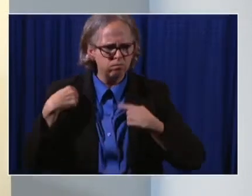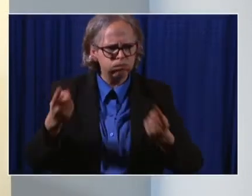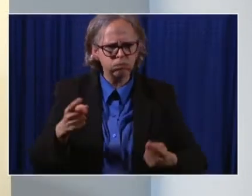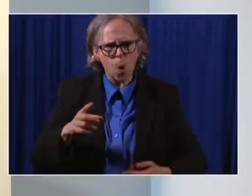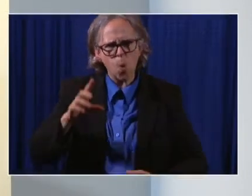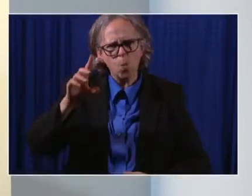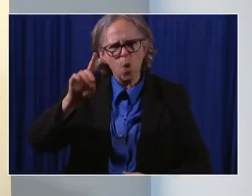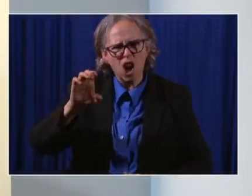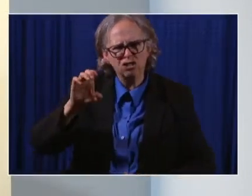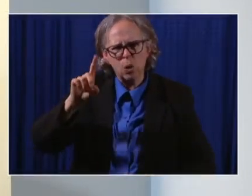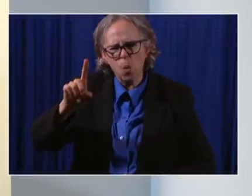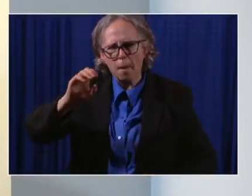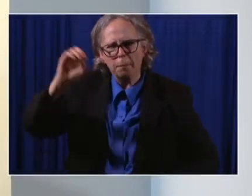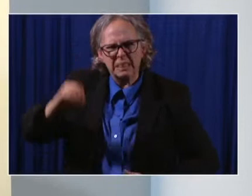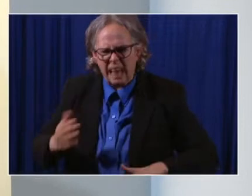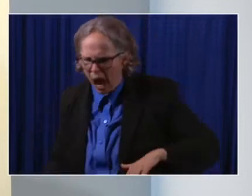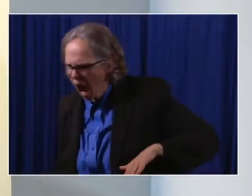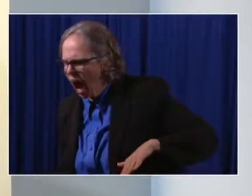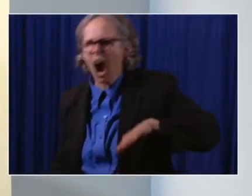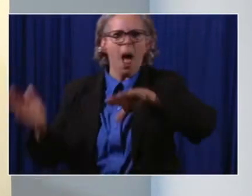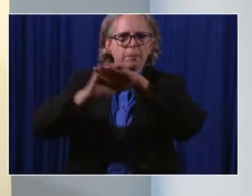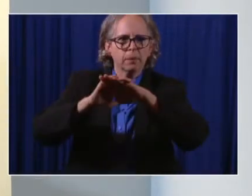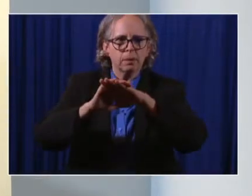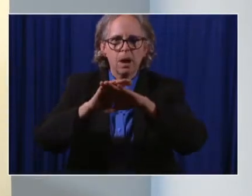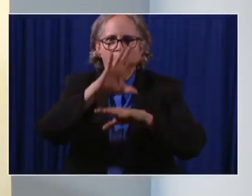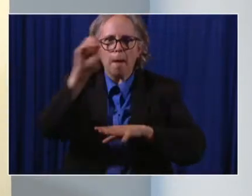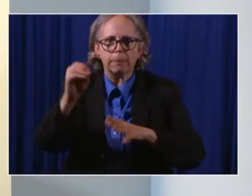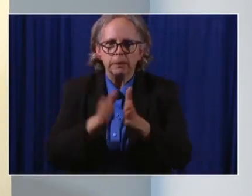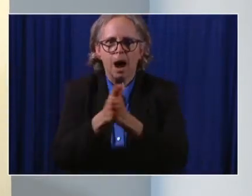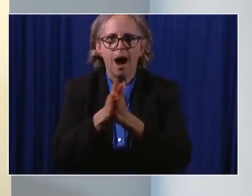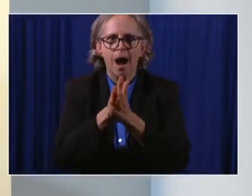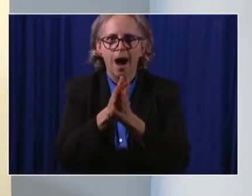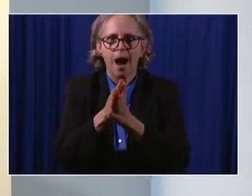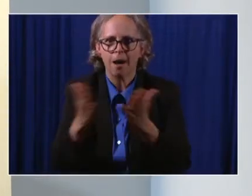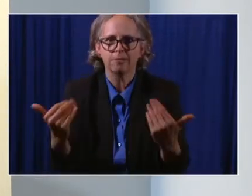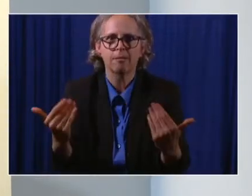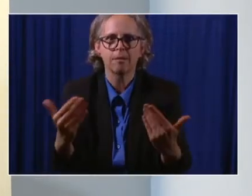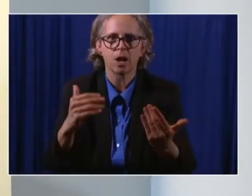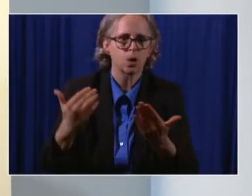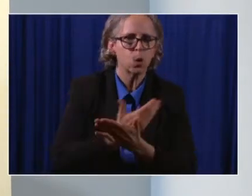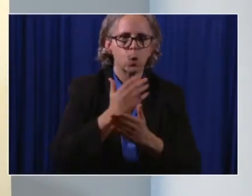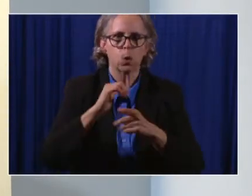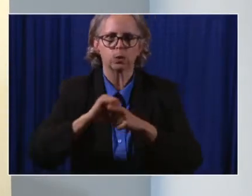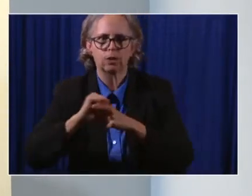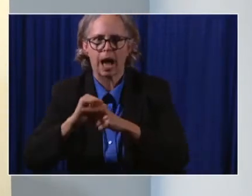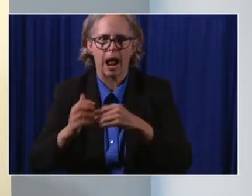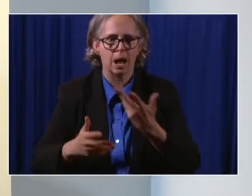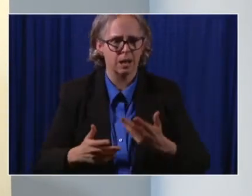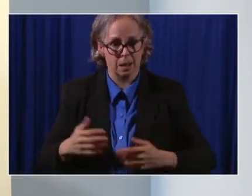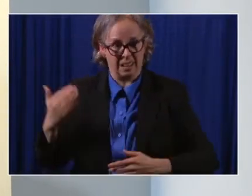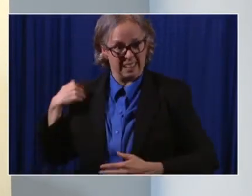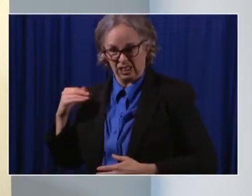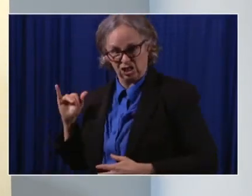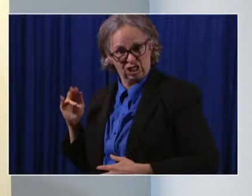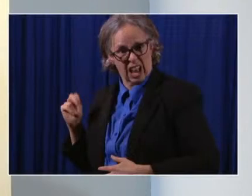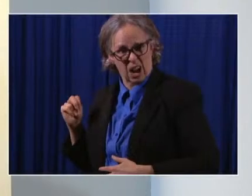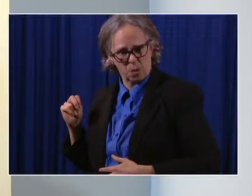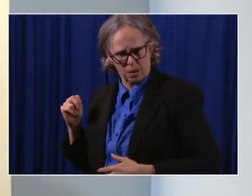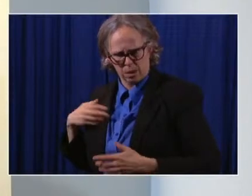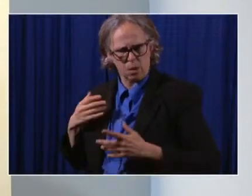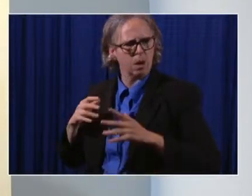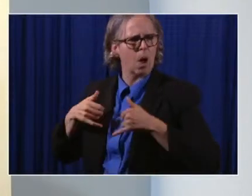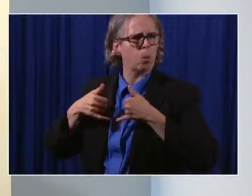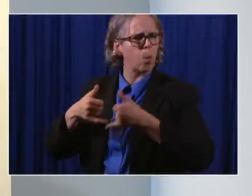from the January round, which was previously our most successful period. In January, we awarded